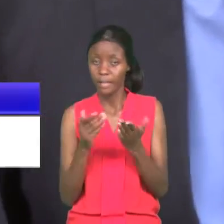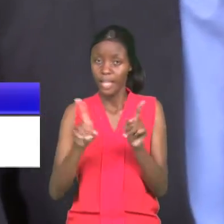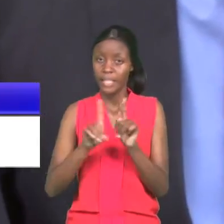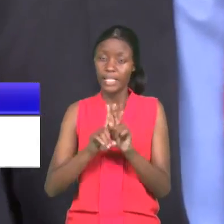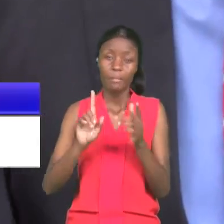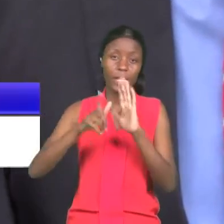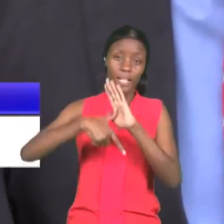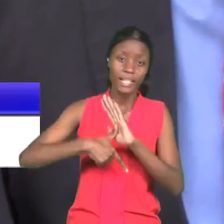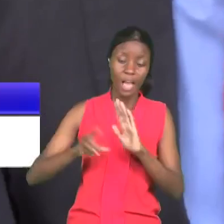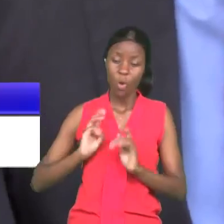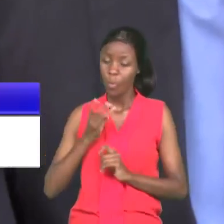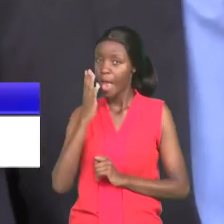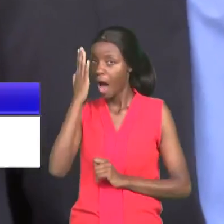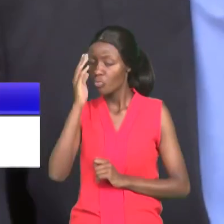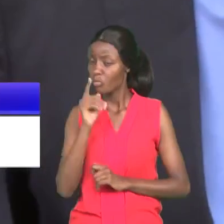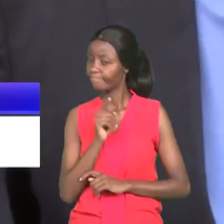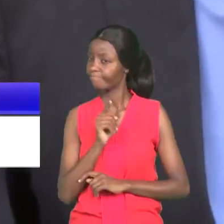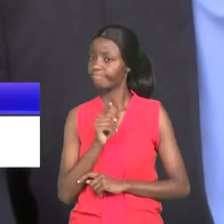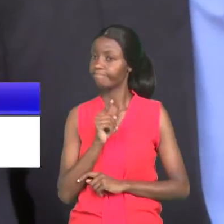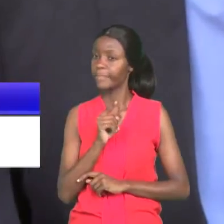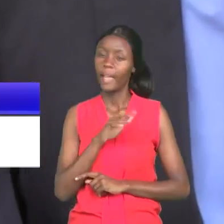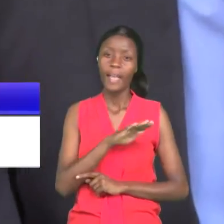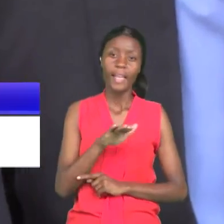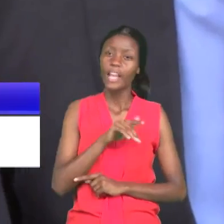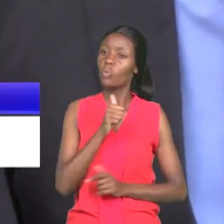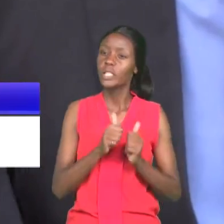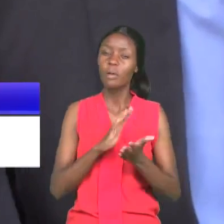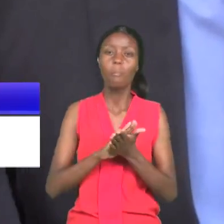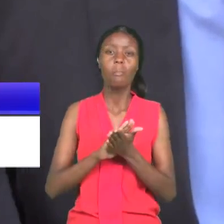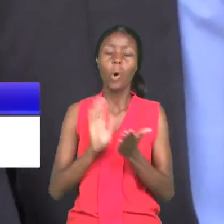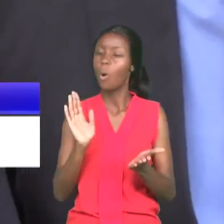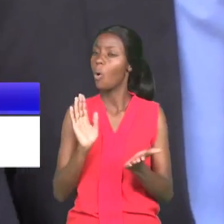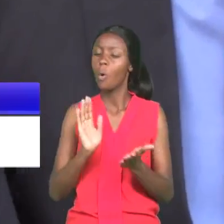round, we found that this is one of the areas where a lot of